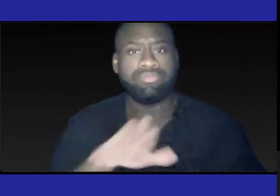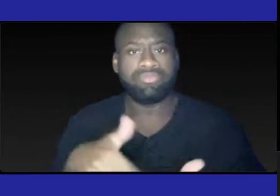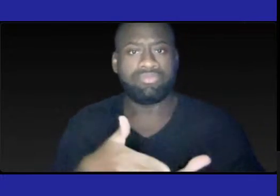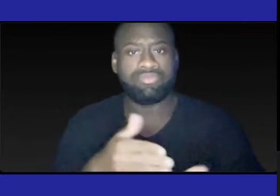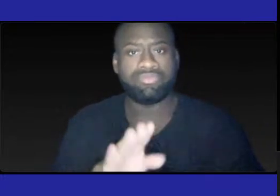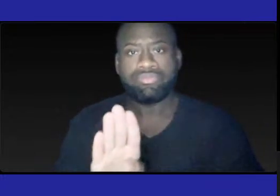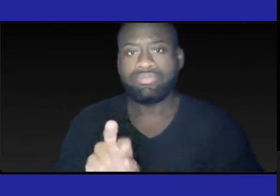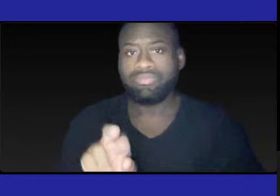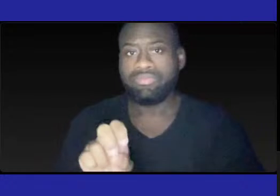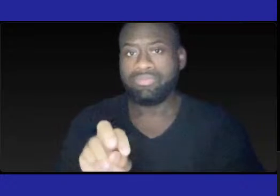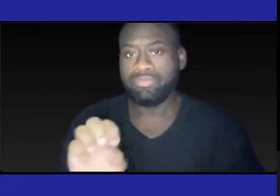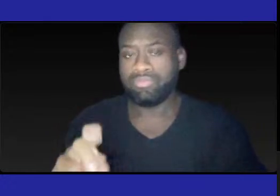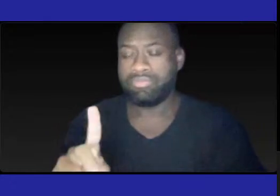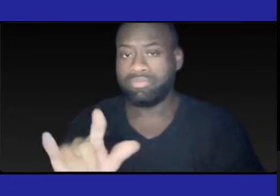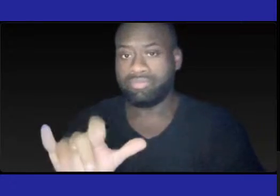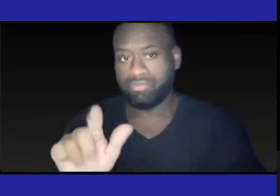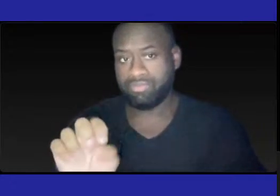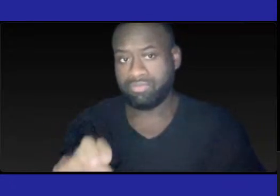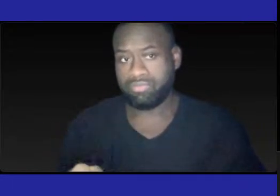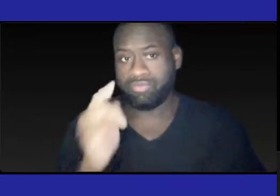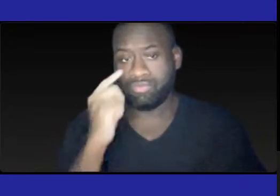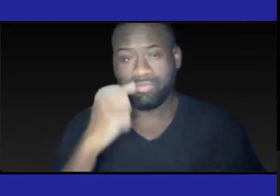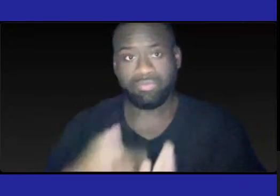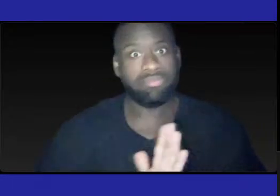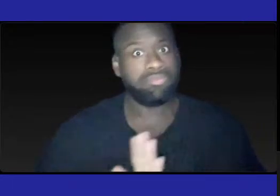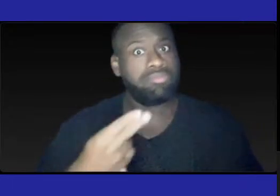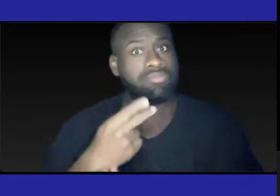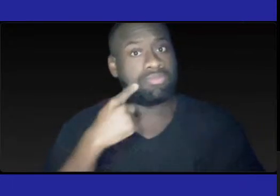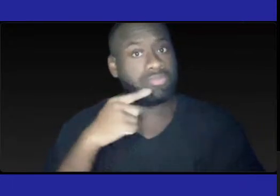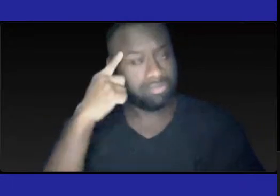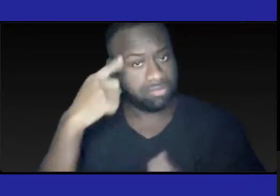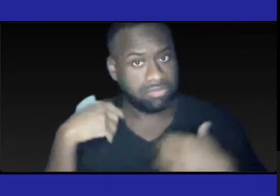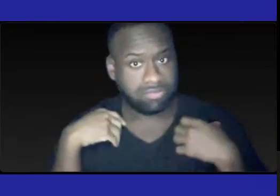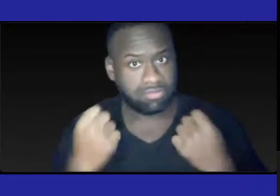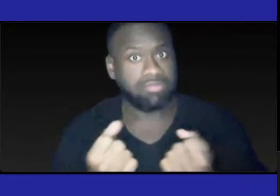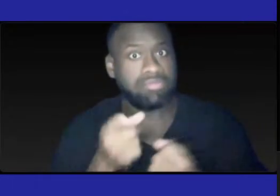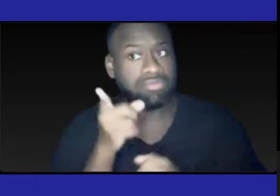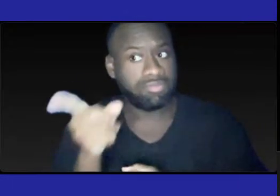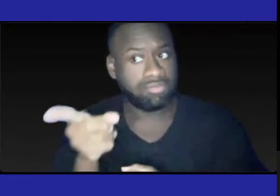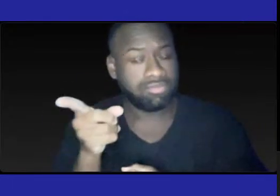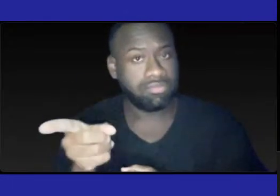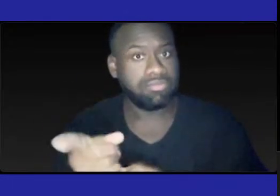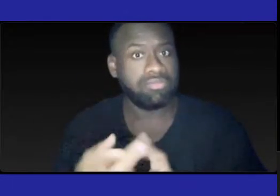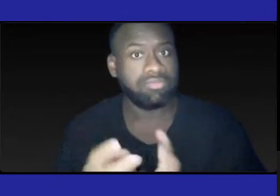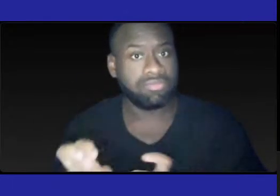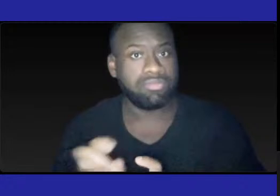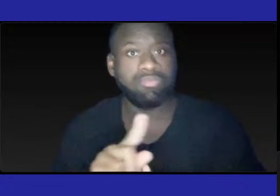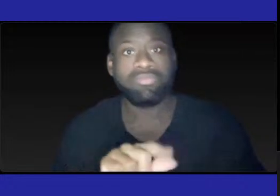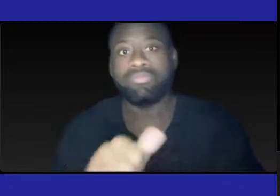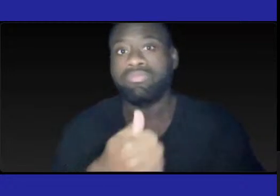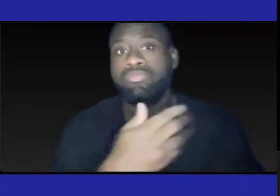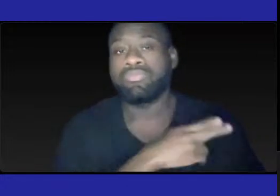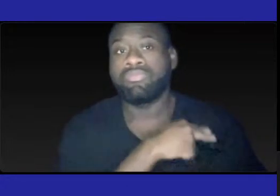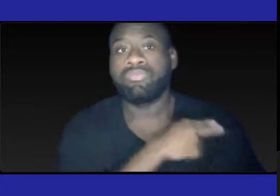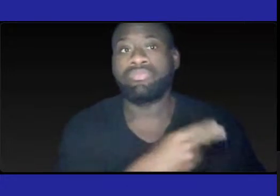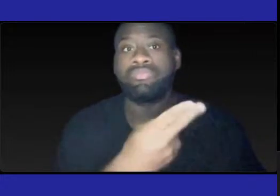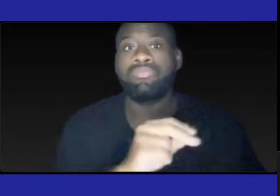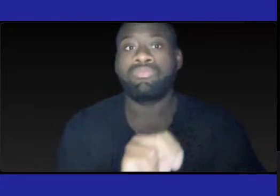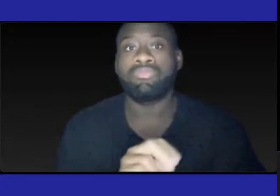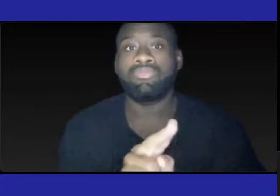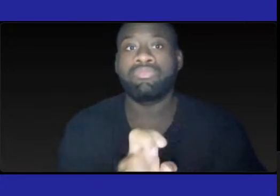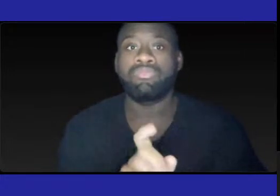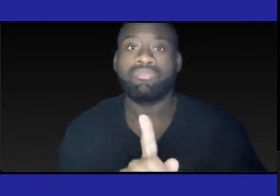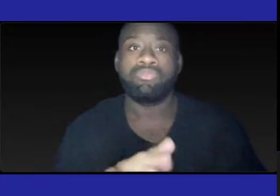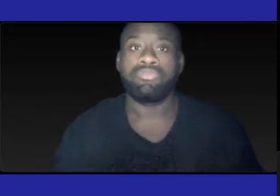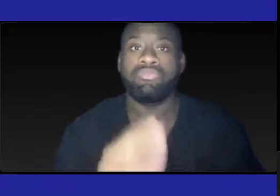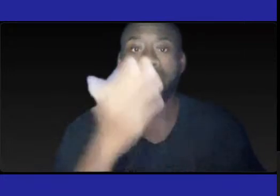in the city for maternal mortality and severe maternal morbidity, as well as among the Health and Hospitals facilities, it has the